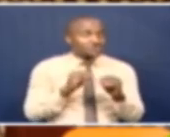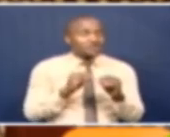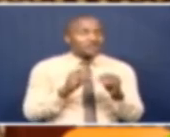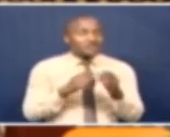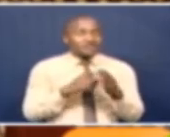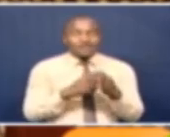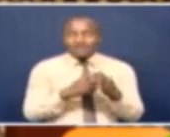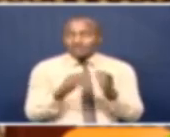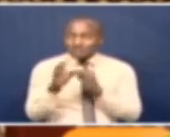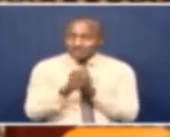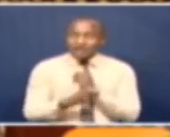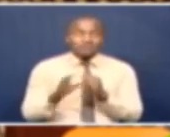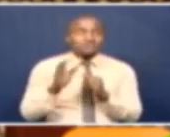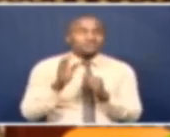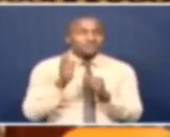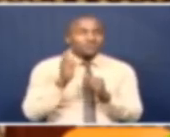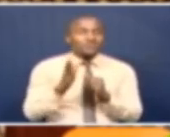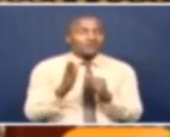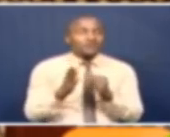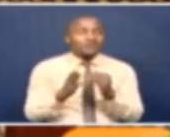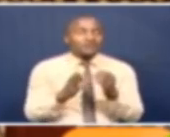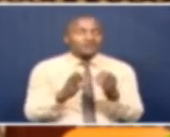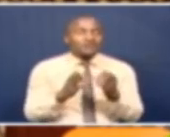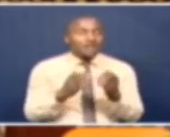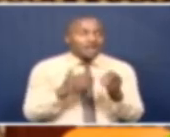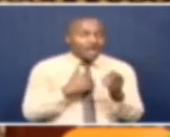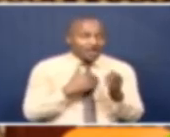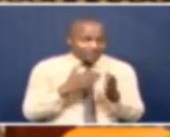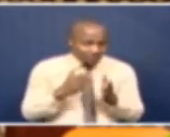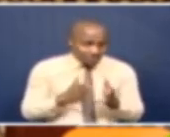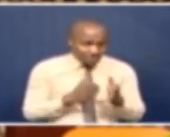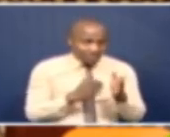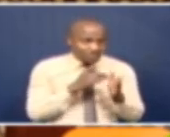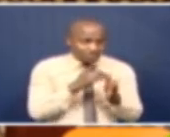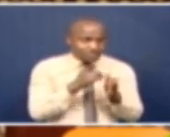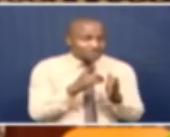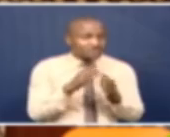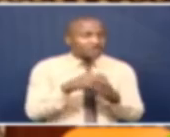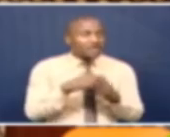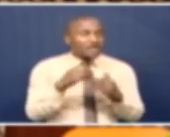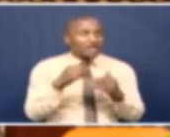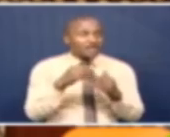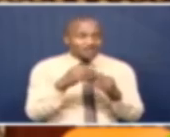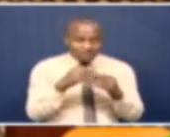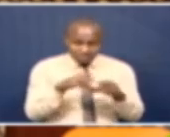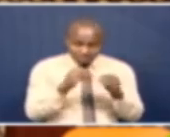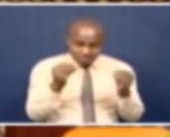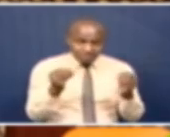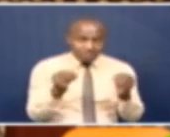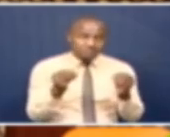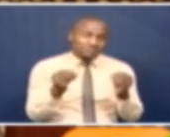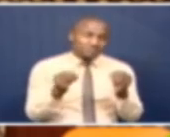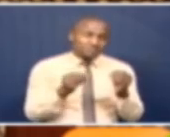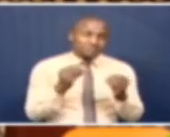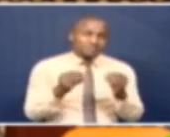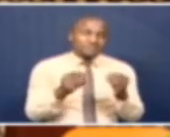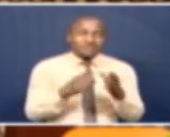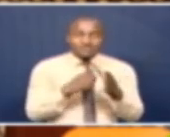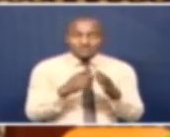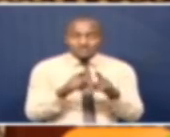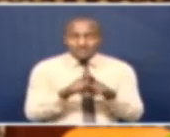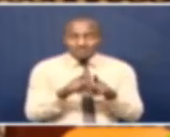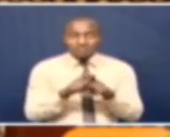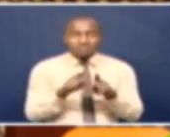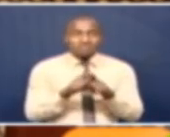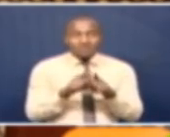going has to put up a roadmap to that recovery, and both in terms of and also healing the social